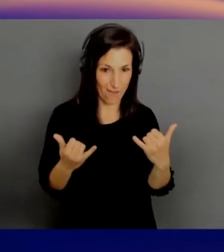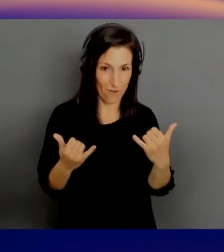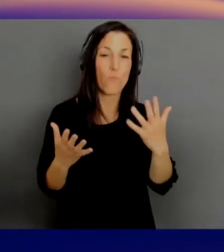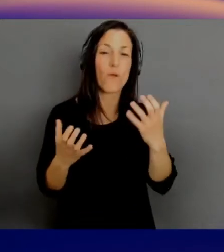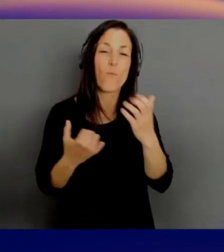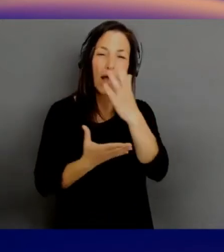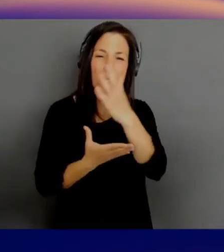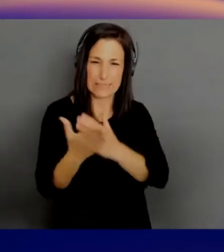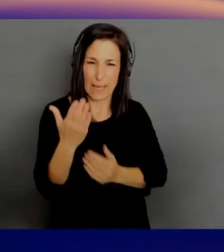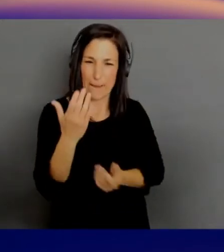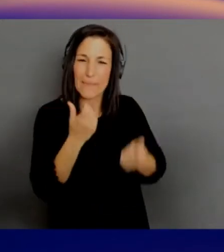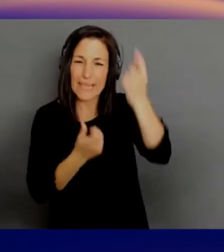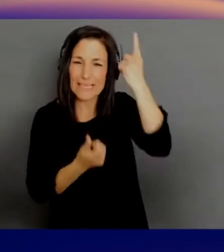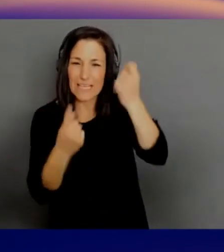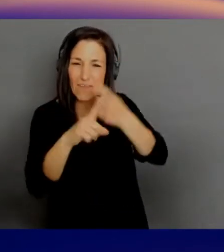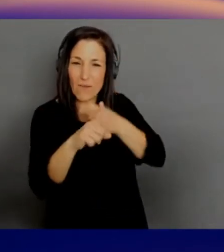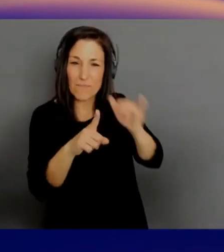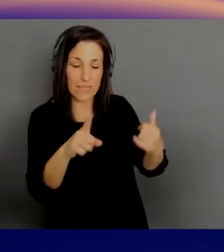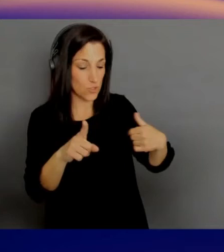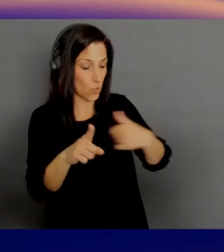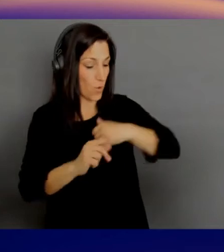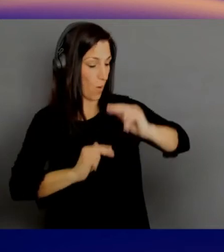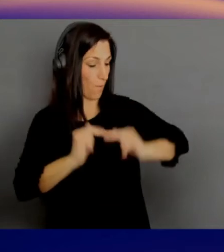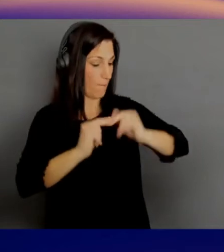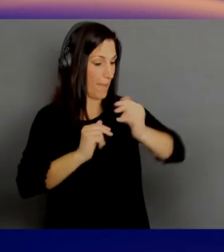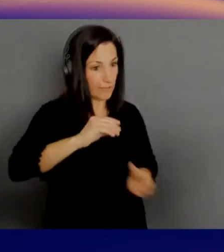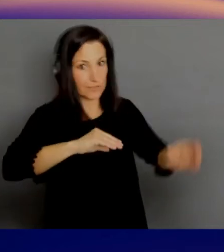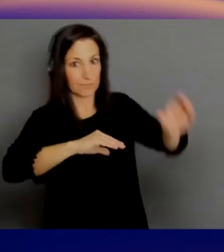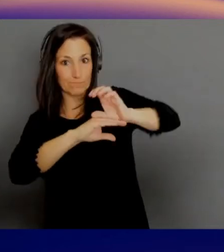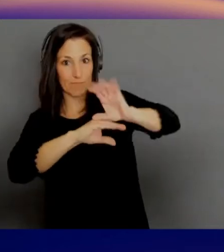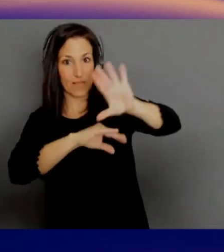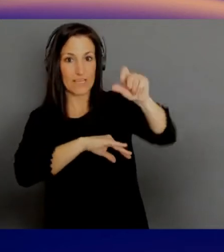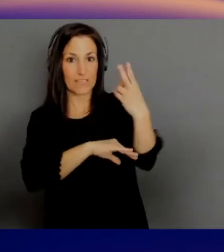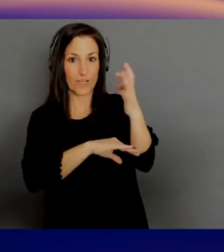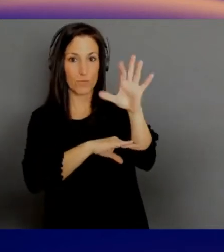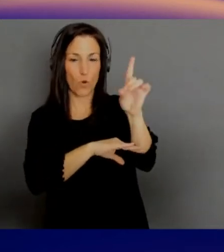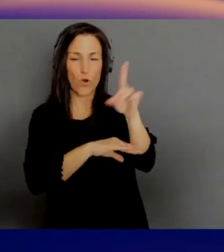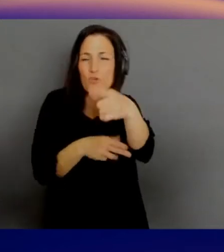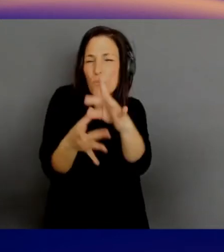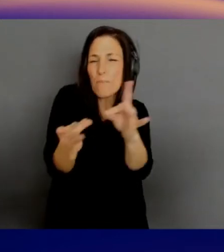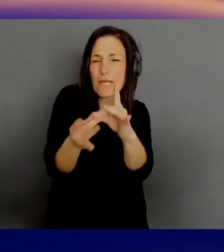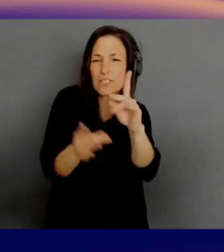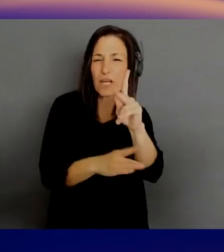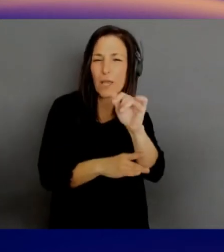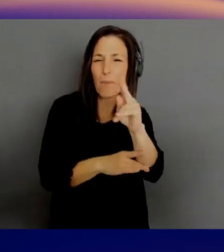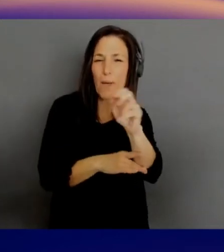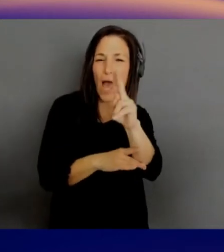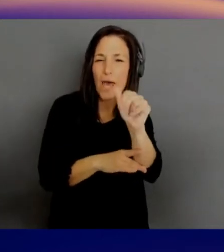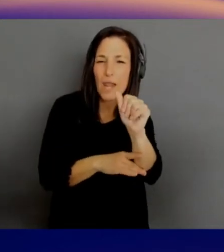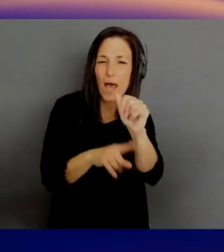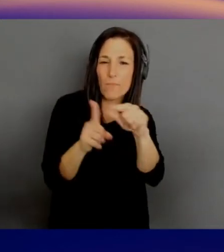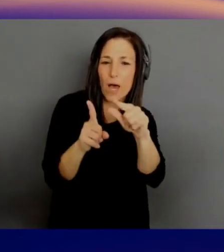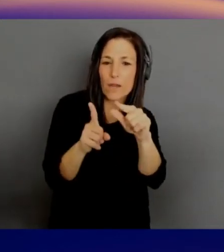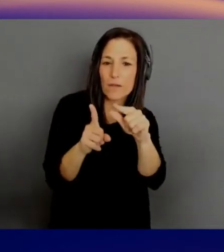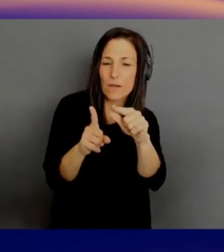build dashboards. You Dashboards mentioned too. Kibana. Yeah. But here's the thing. Okay. I He want to ask. he mentioned Lambda. Is that the